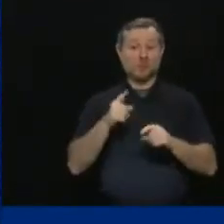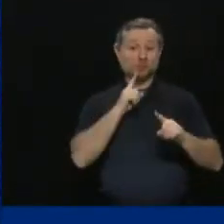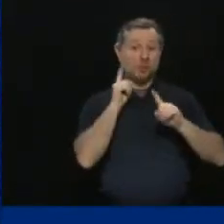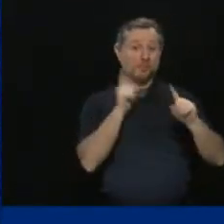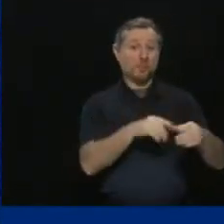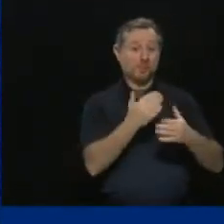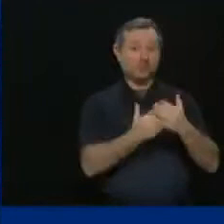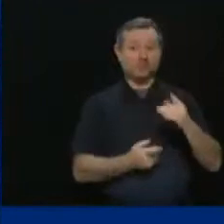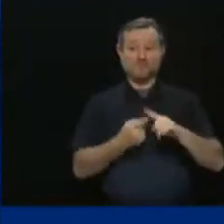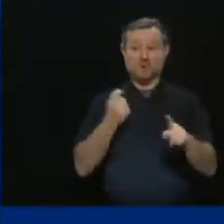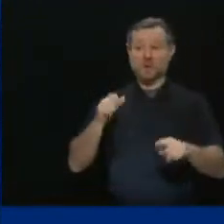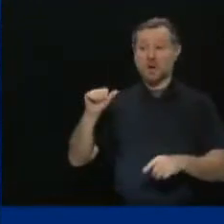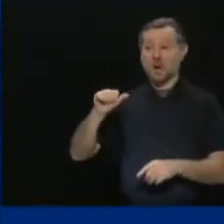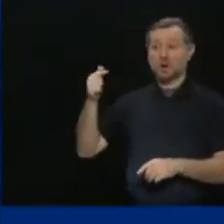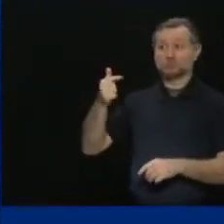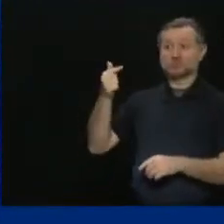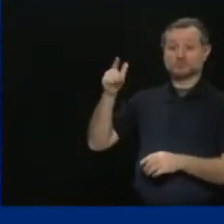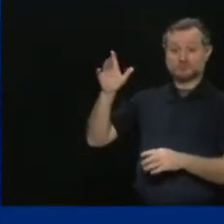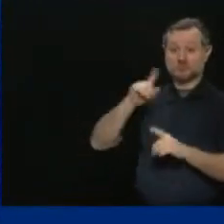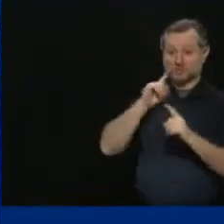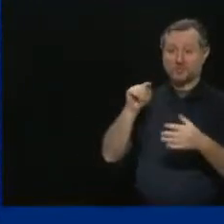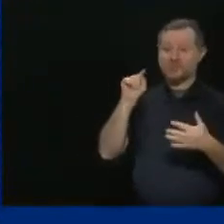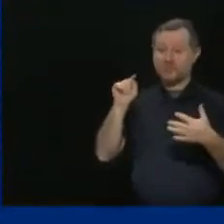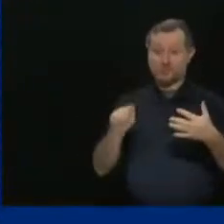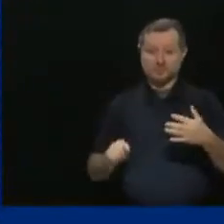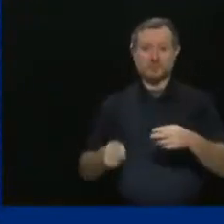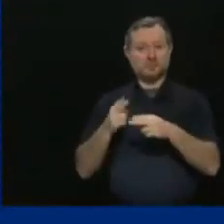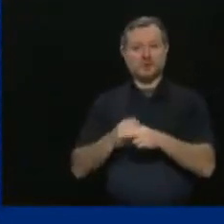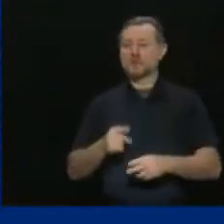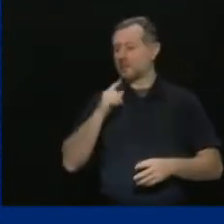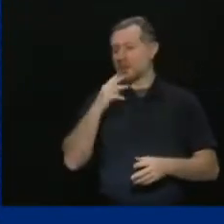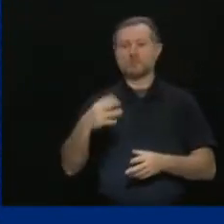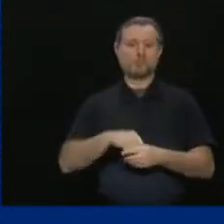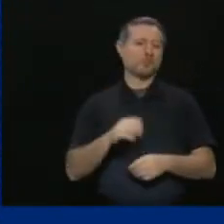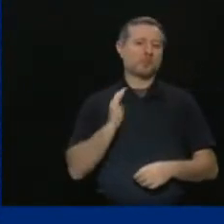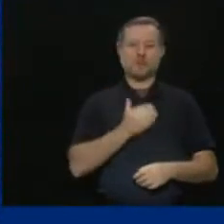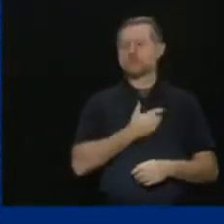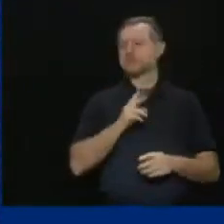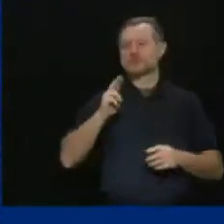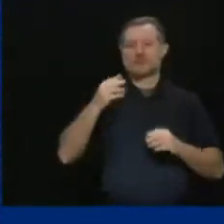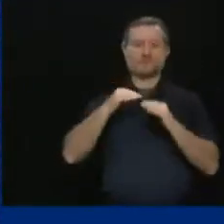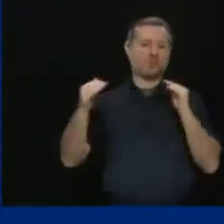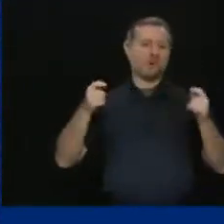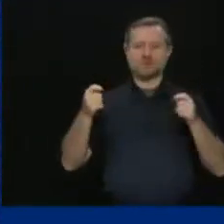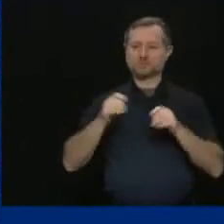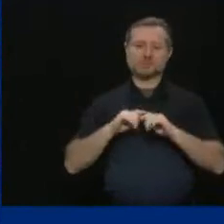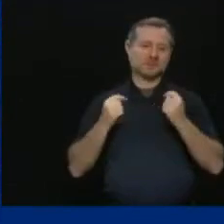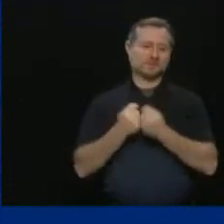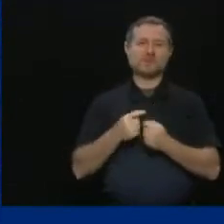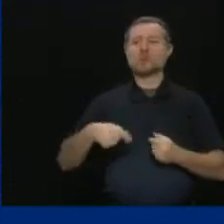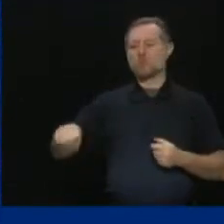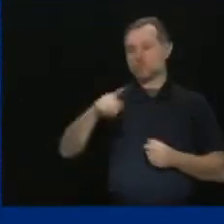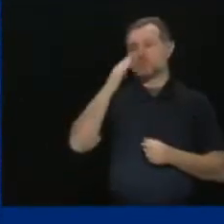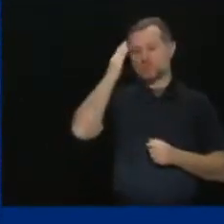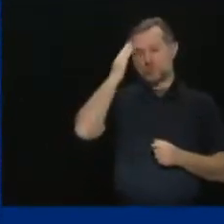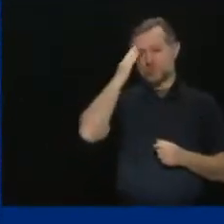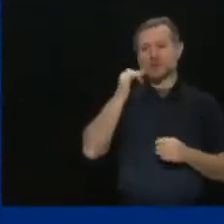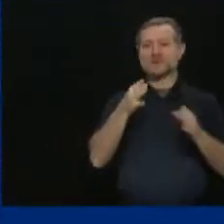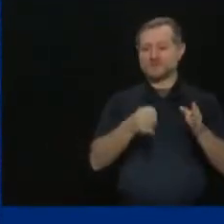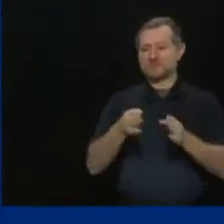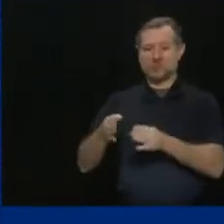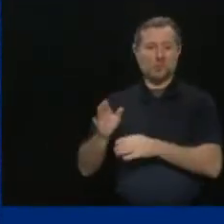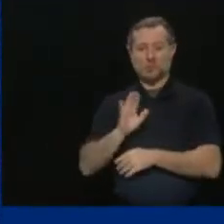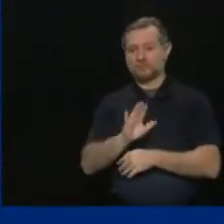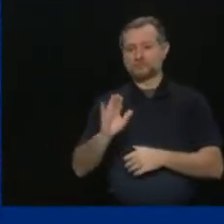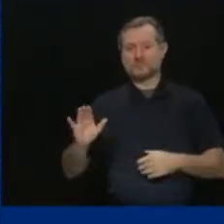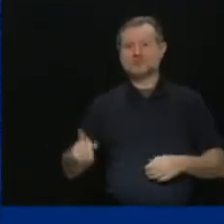General would no longer be part of my cabinet, my second floor administration. As you will note, there are individuals who are on boards that